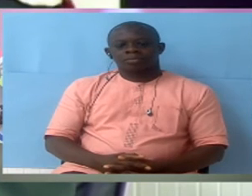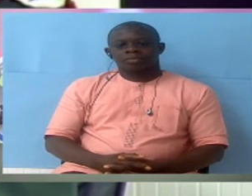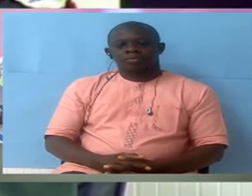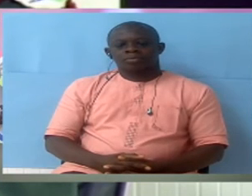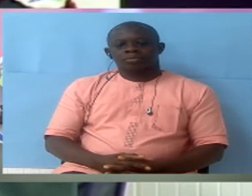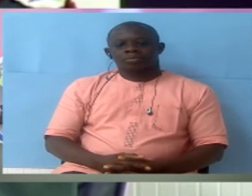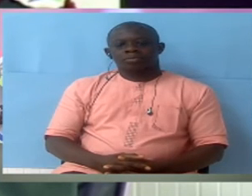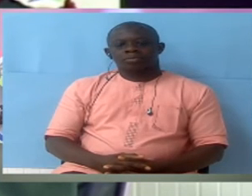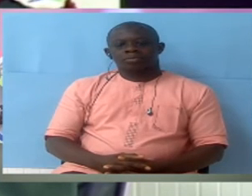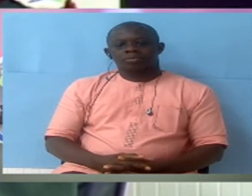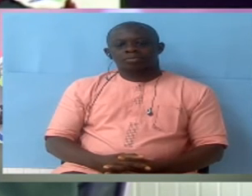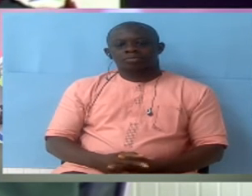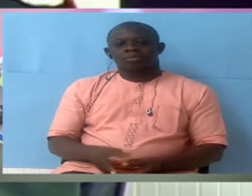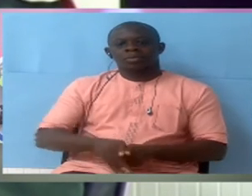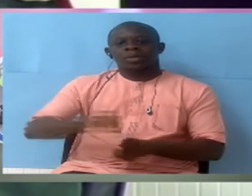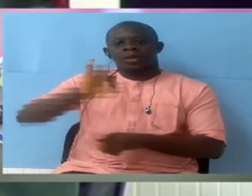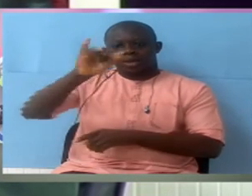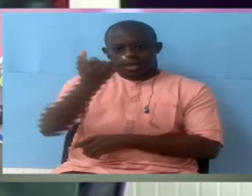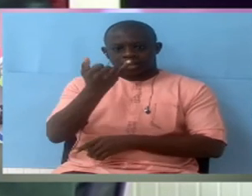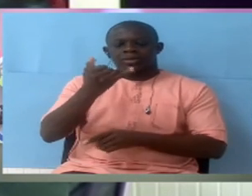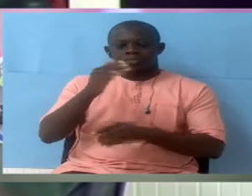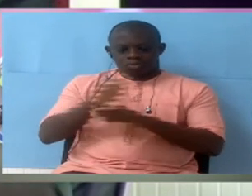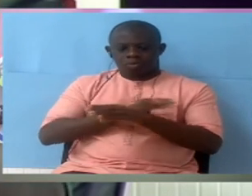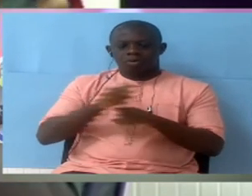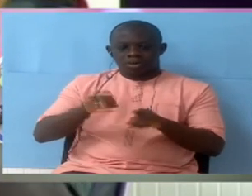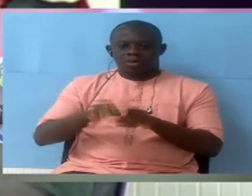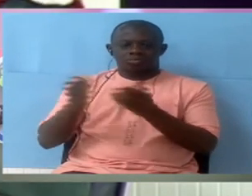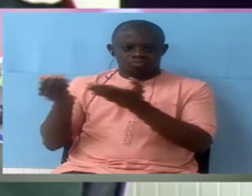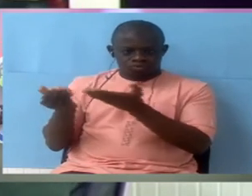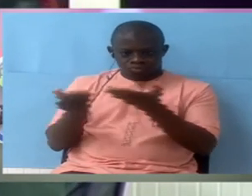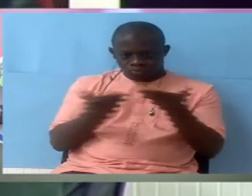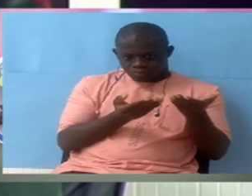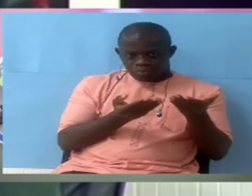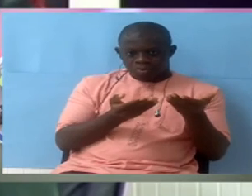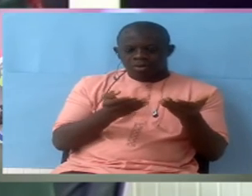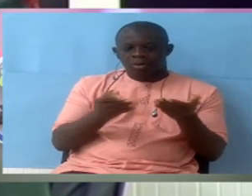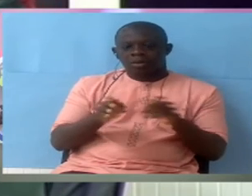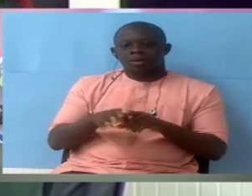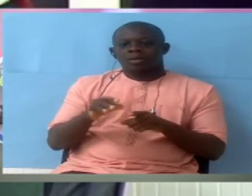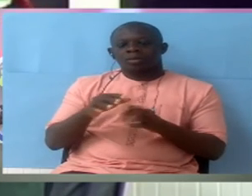escorted to the mortuary. Wow, dañ ko yobu